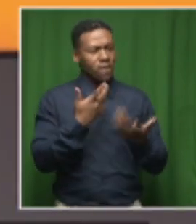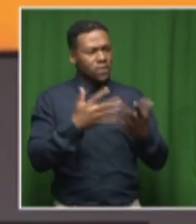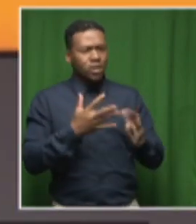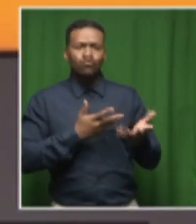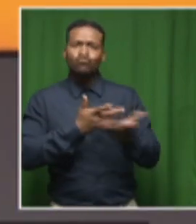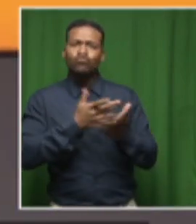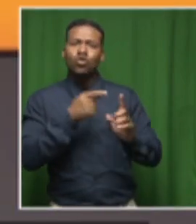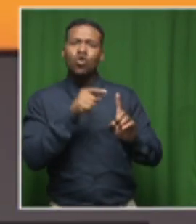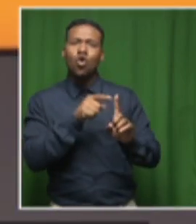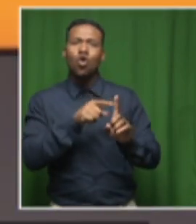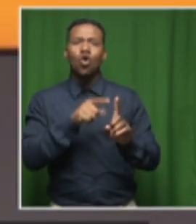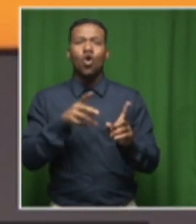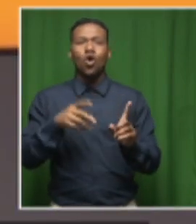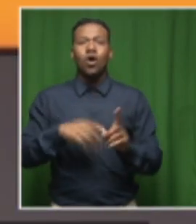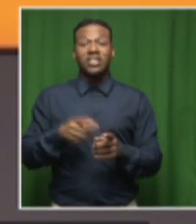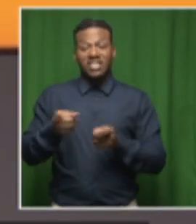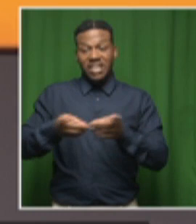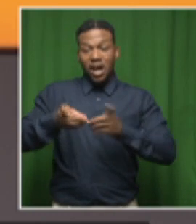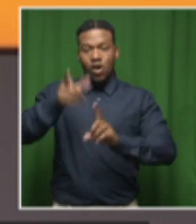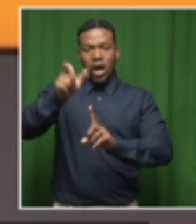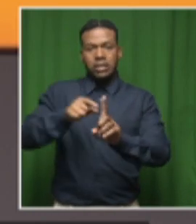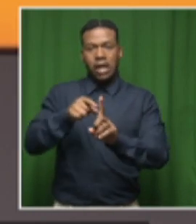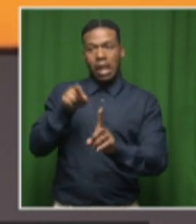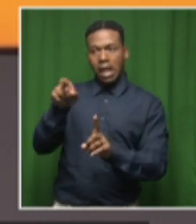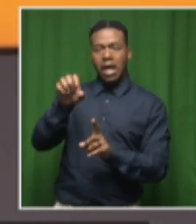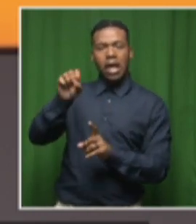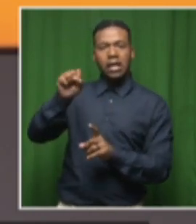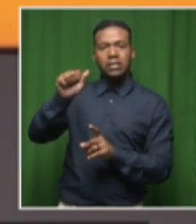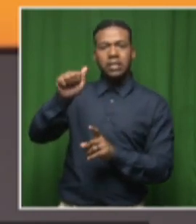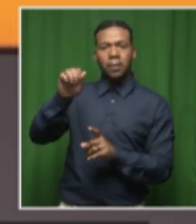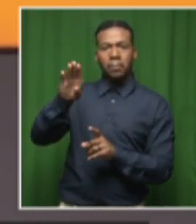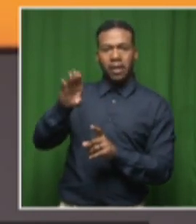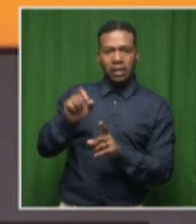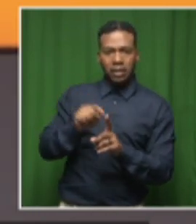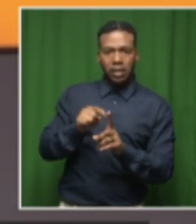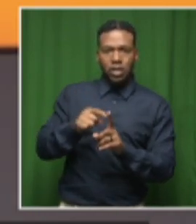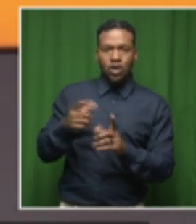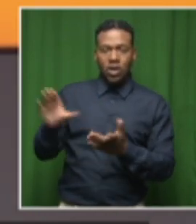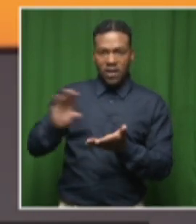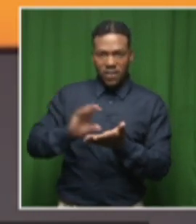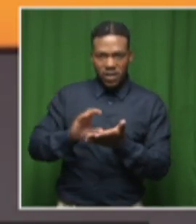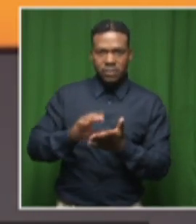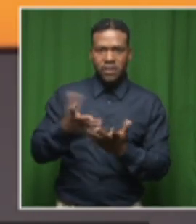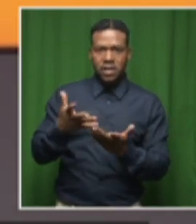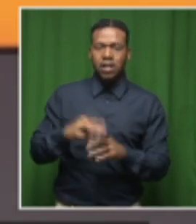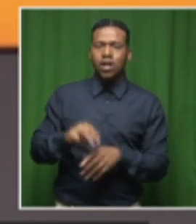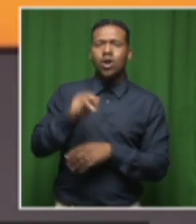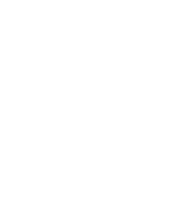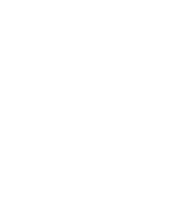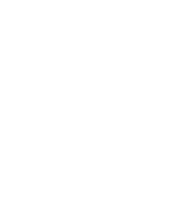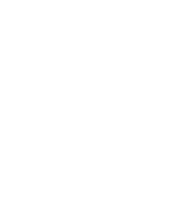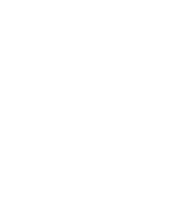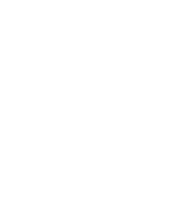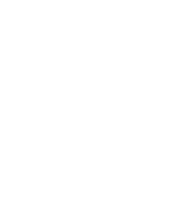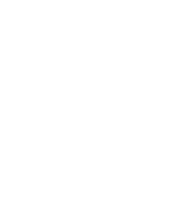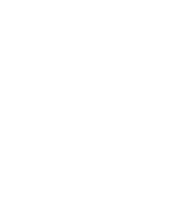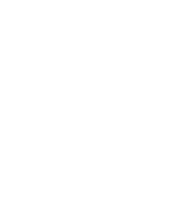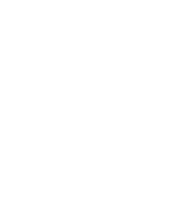Kumire, the Corporate Brand Director at South African Breweries, on the investment in lime production in Moletele and its benefits.